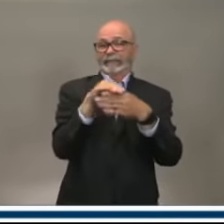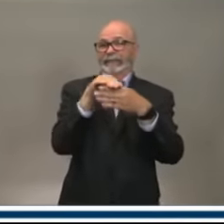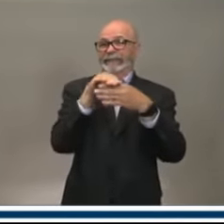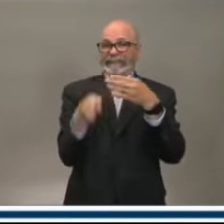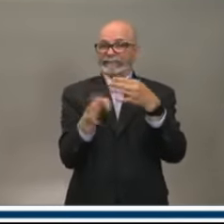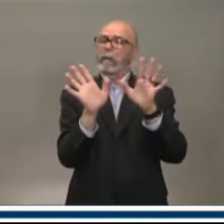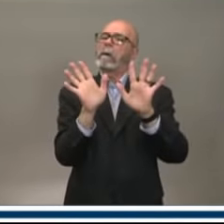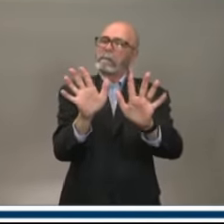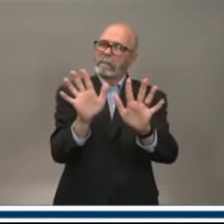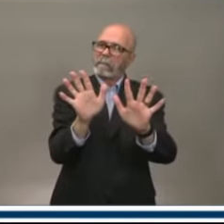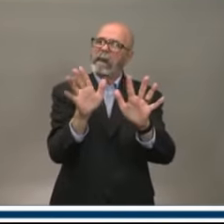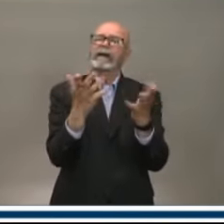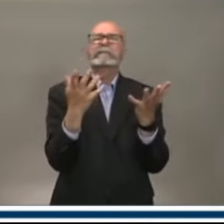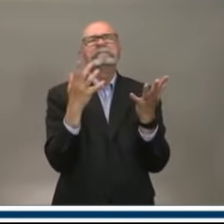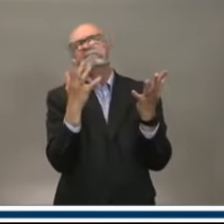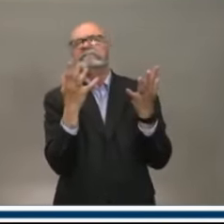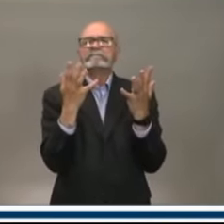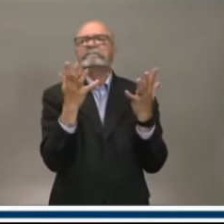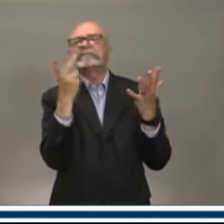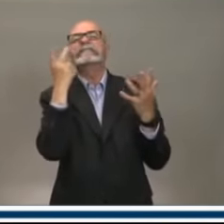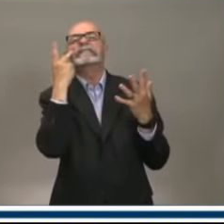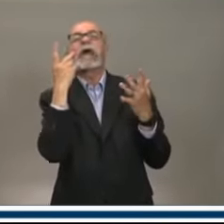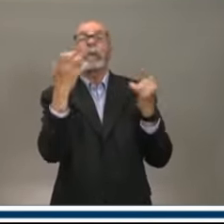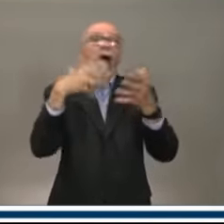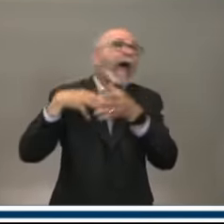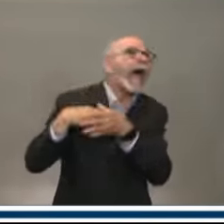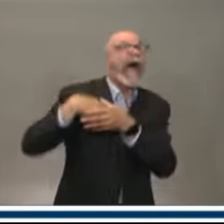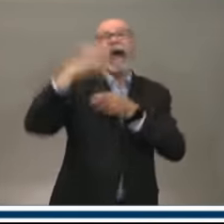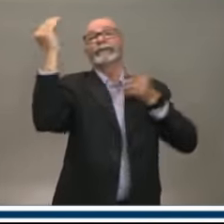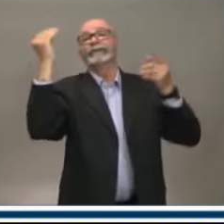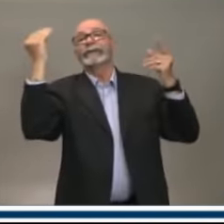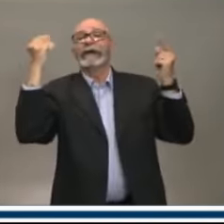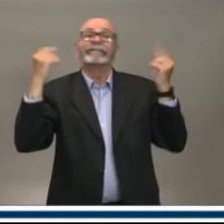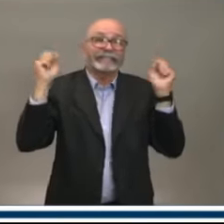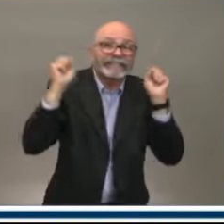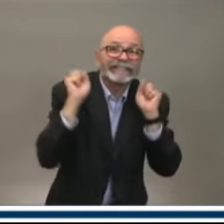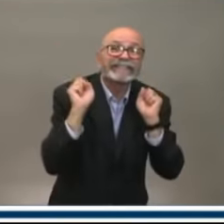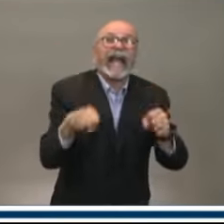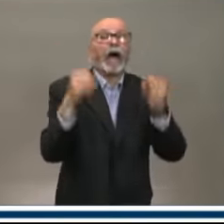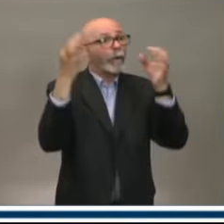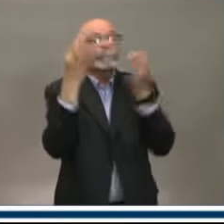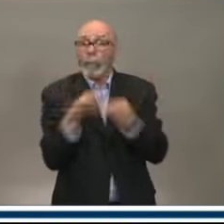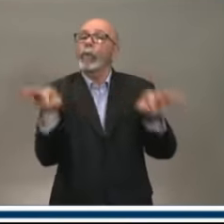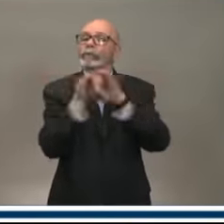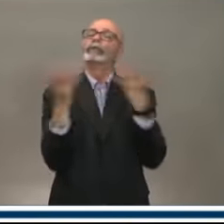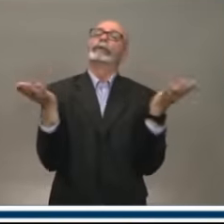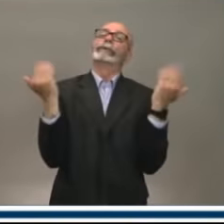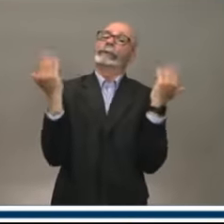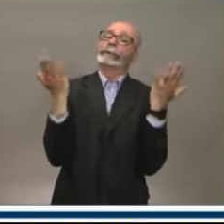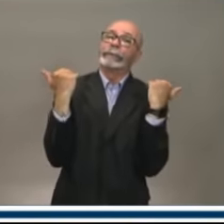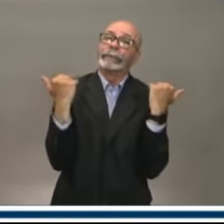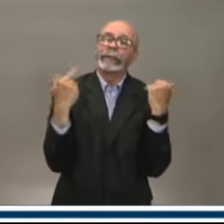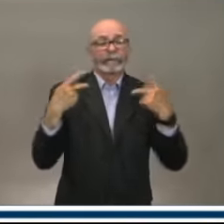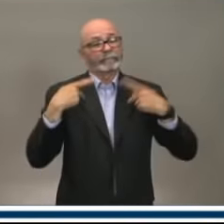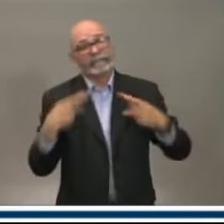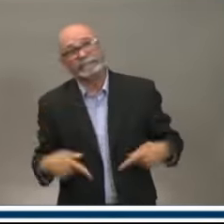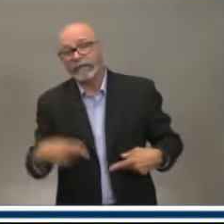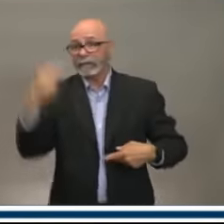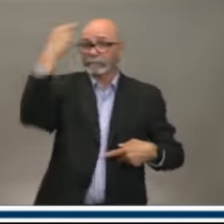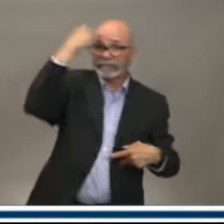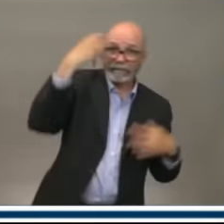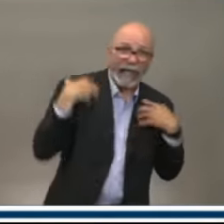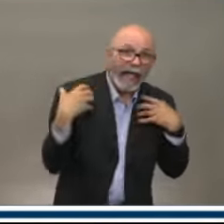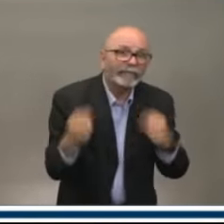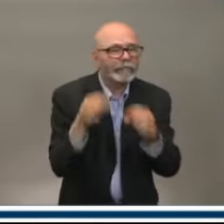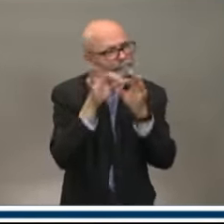people that it's really important to get outdoors for our physical and mental health. But while we